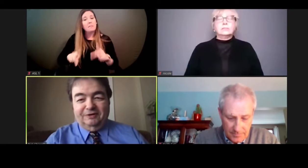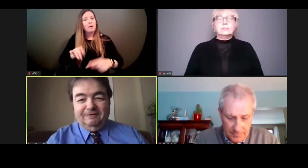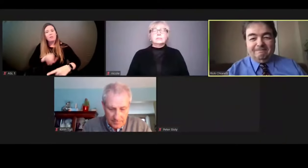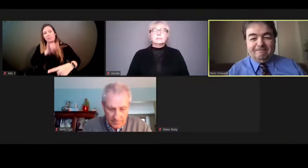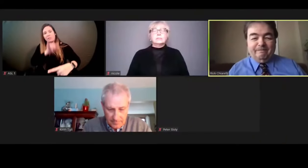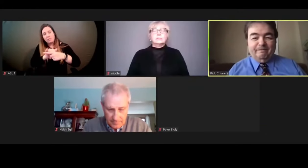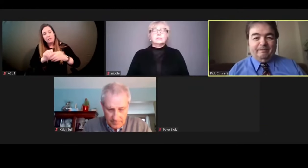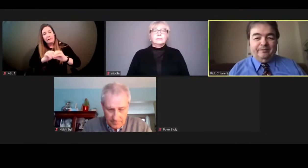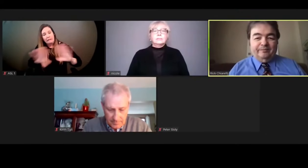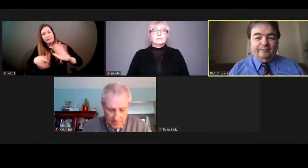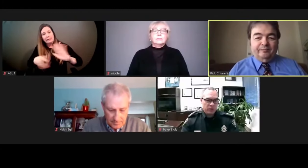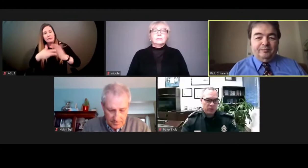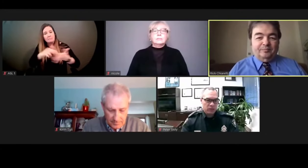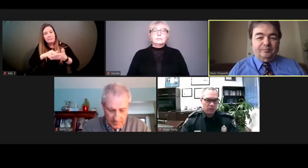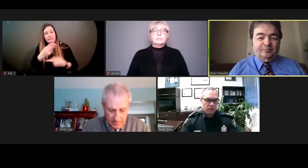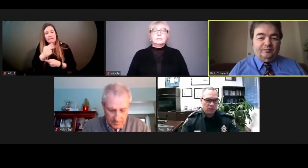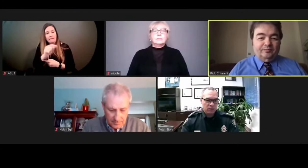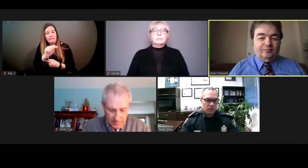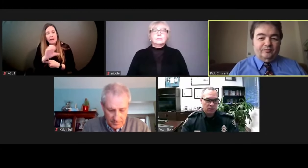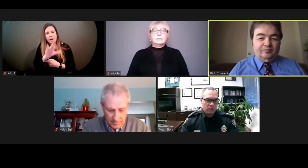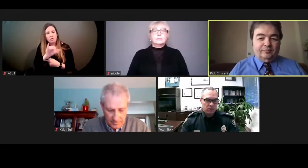good.